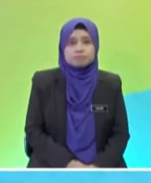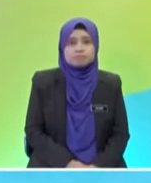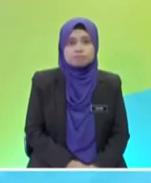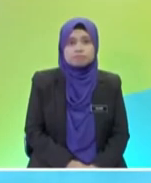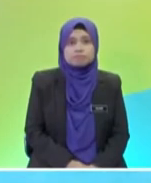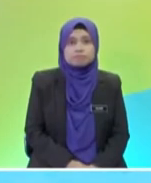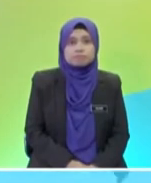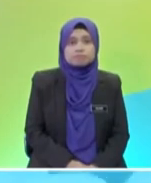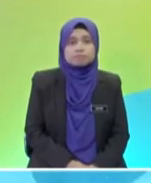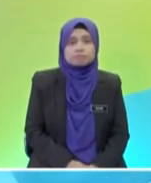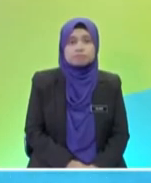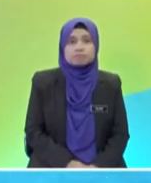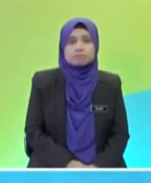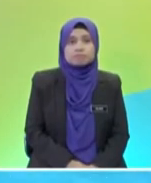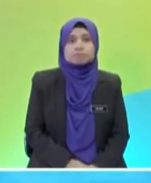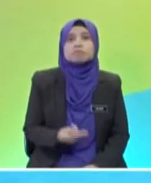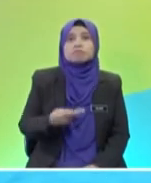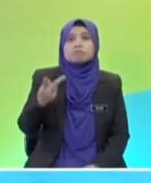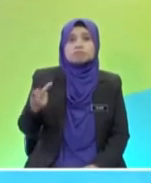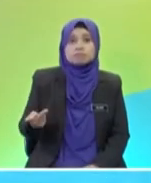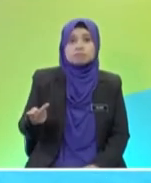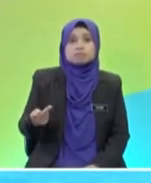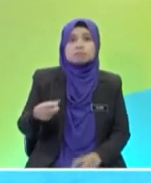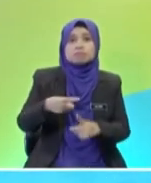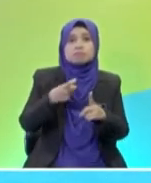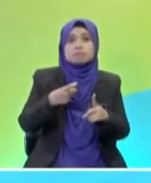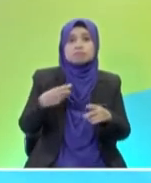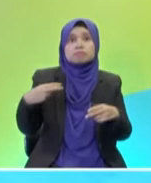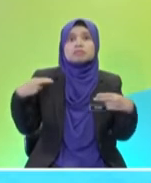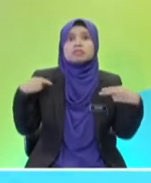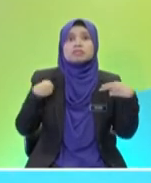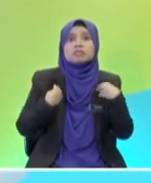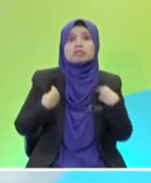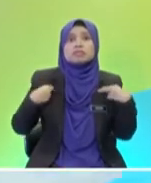Yes, teacher. Products that are made from animals is ornaments.